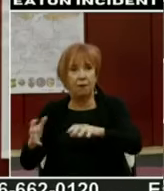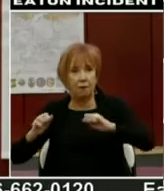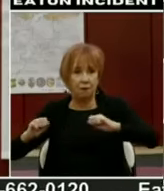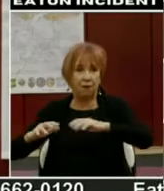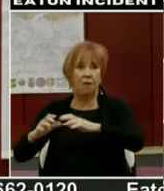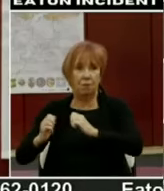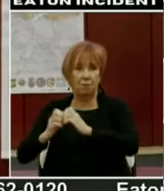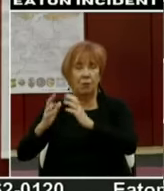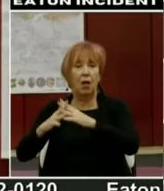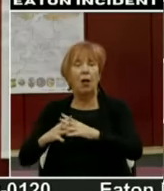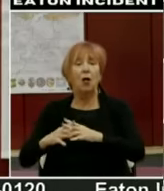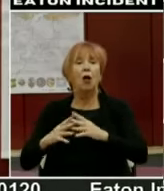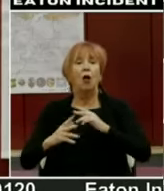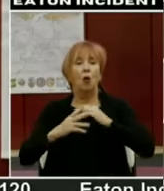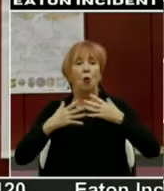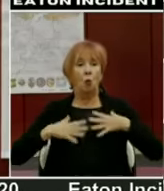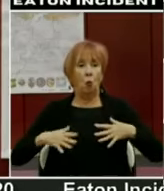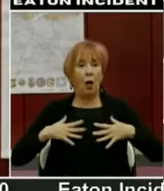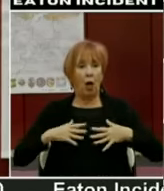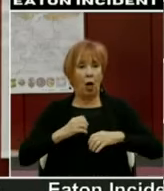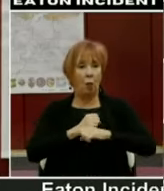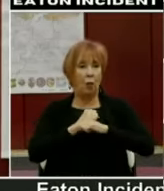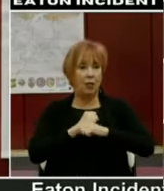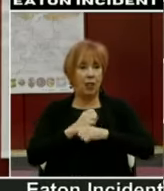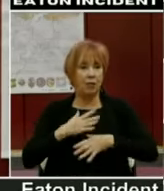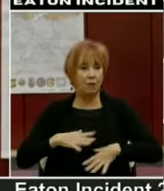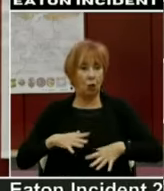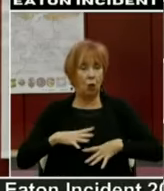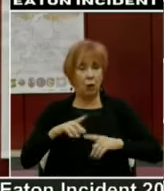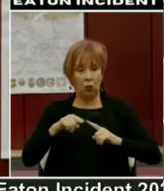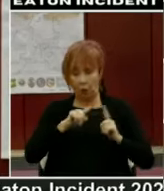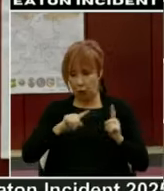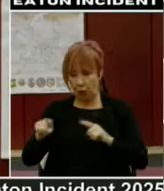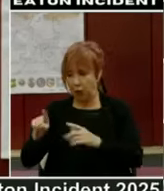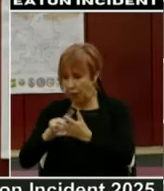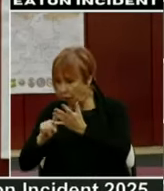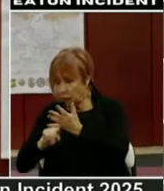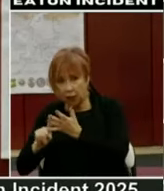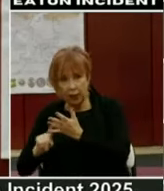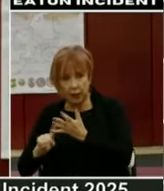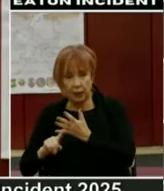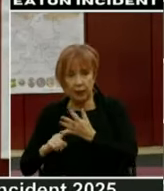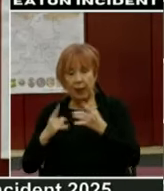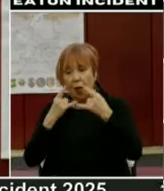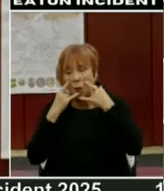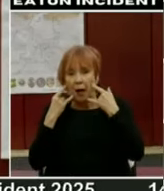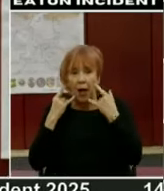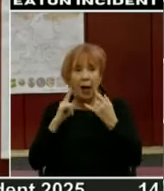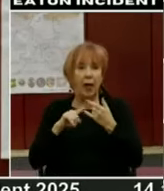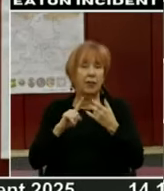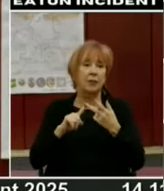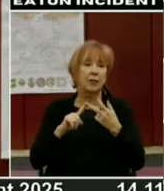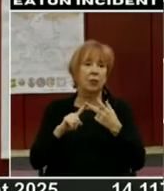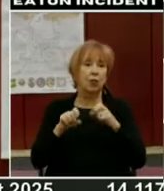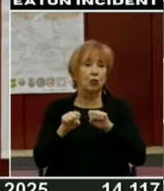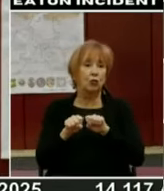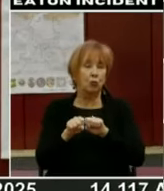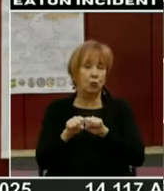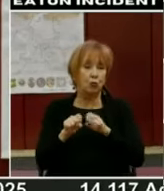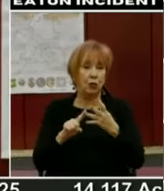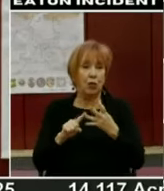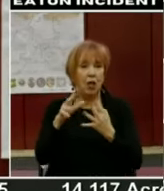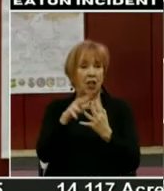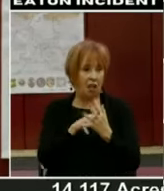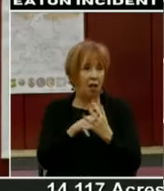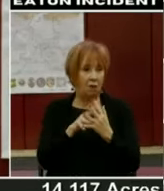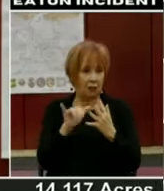Wear protective clothing when you're assessing your area. Mask, shoes, gloves,